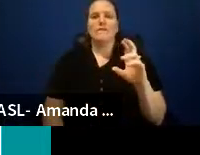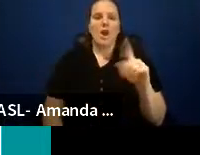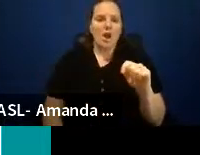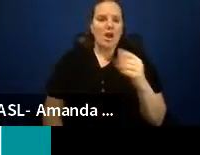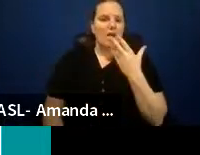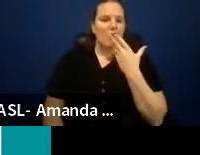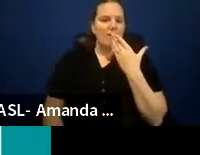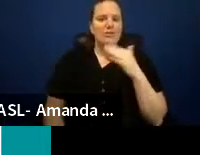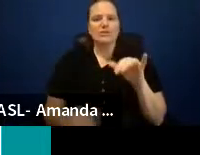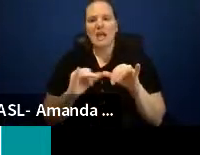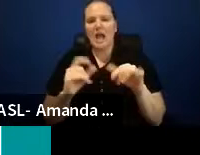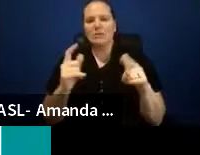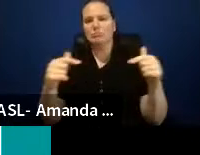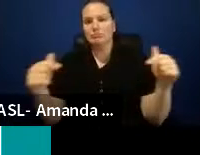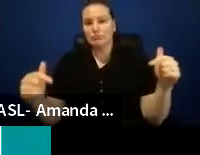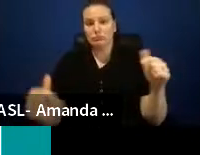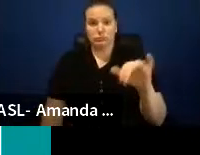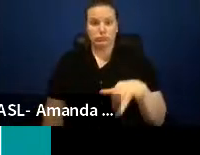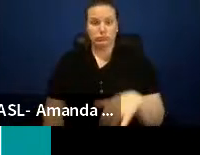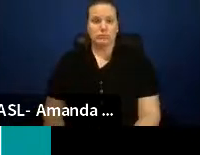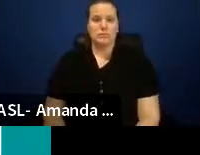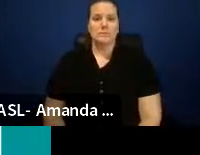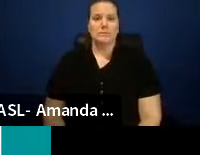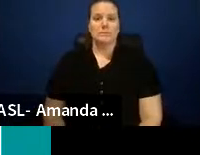size. Next slide, please.